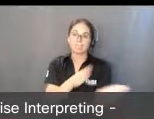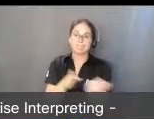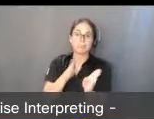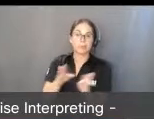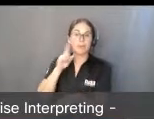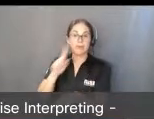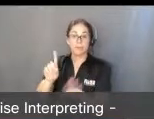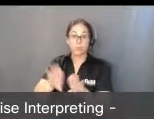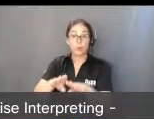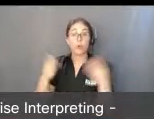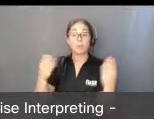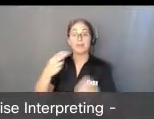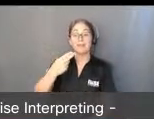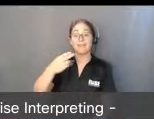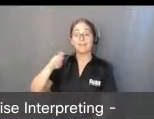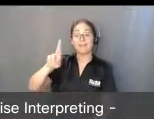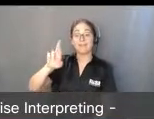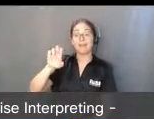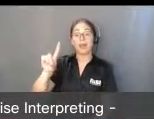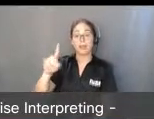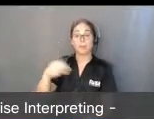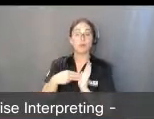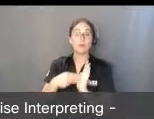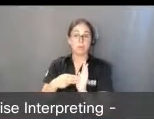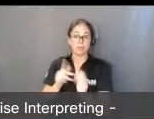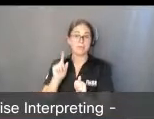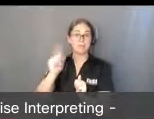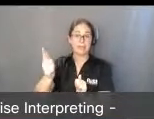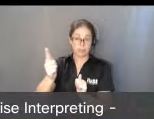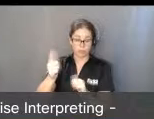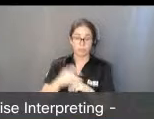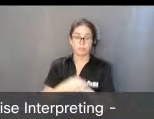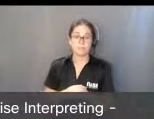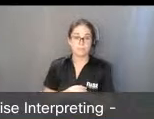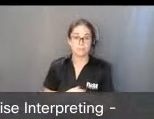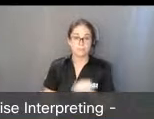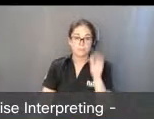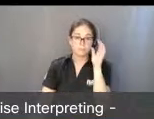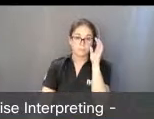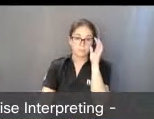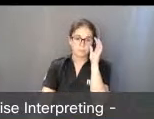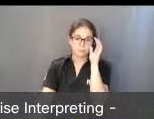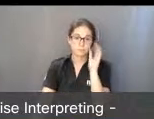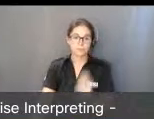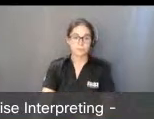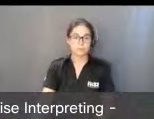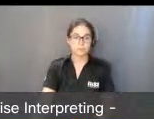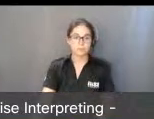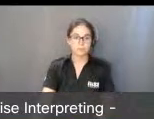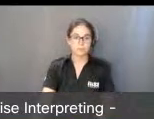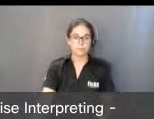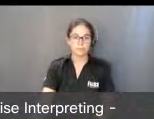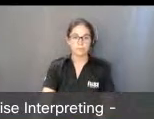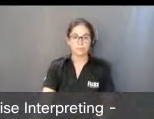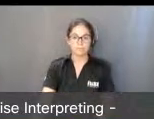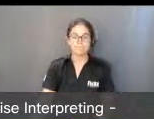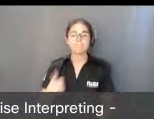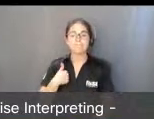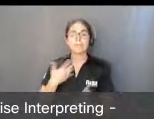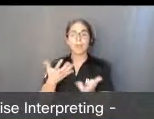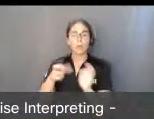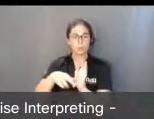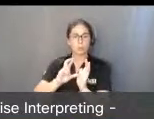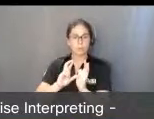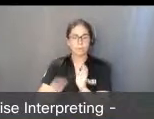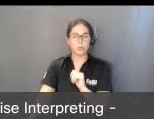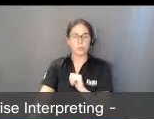hybrid model. Next slide. I'd like to quickly review the instructional model options again.